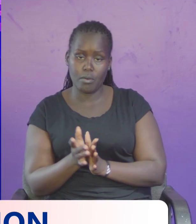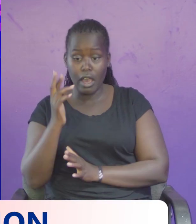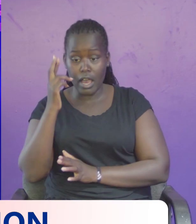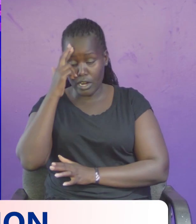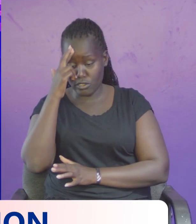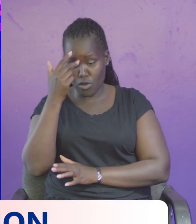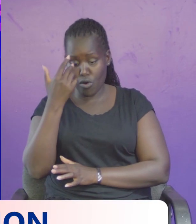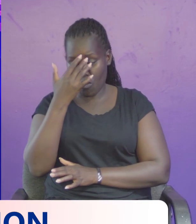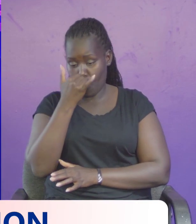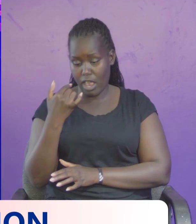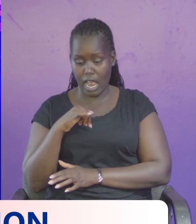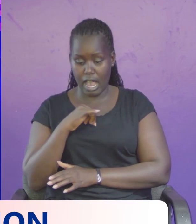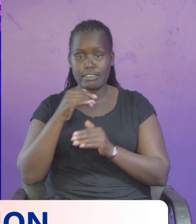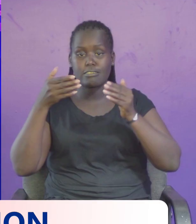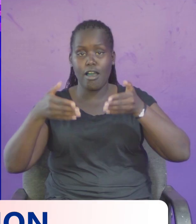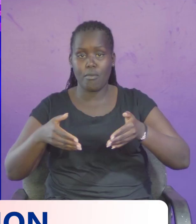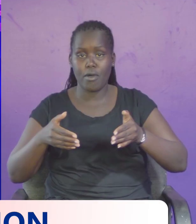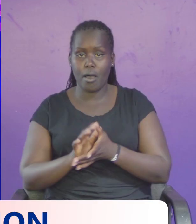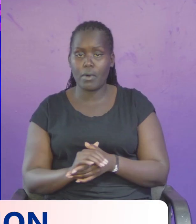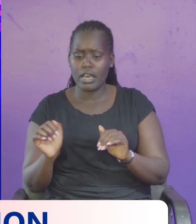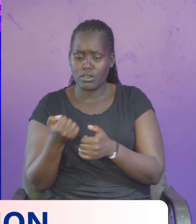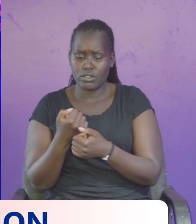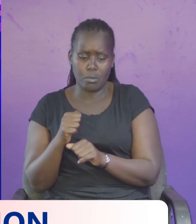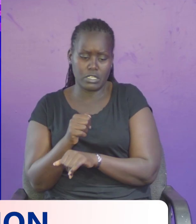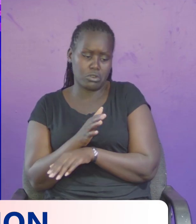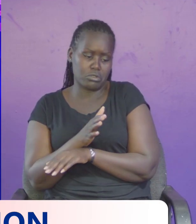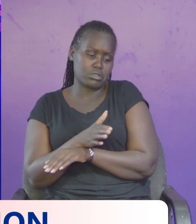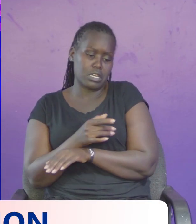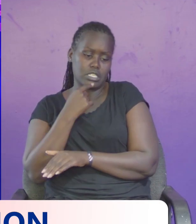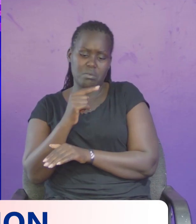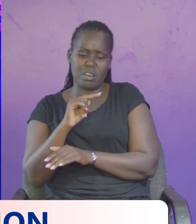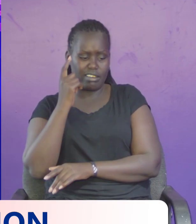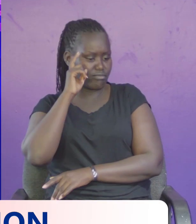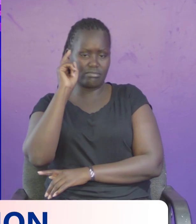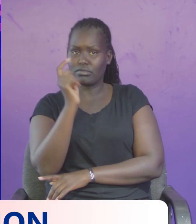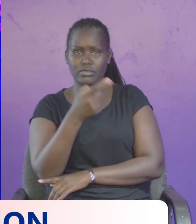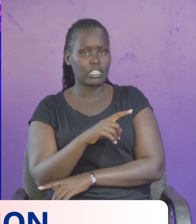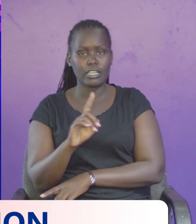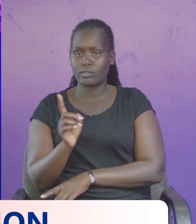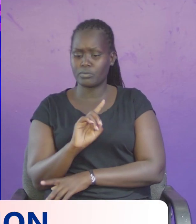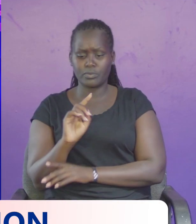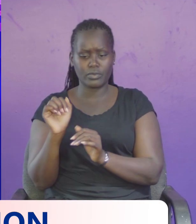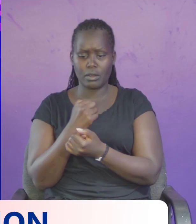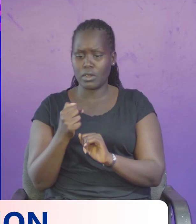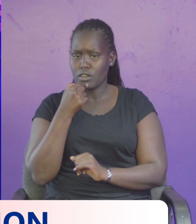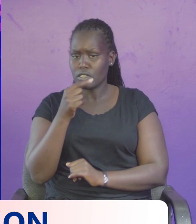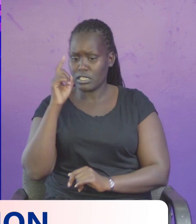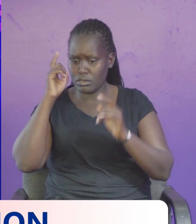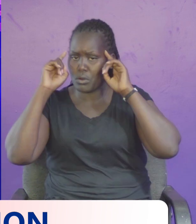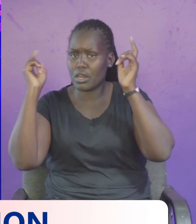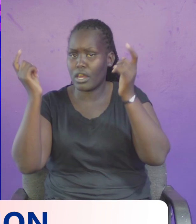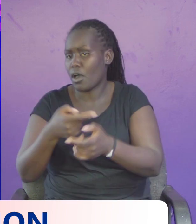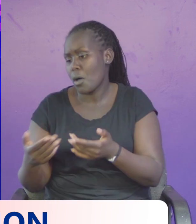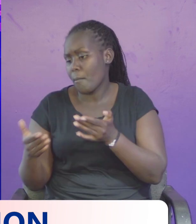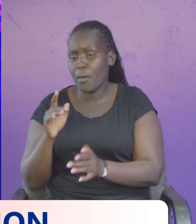And we could not just fold our hands and say that, hiyo ni shauri yao. Yeah. It could not be shauri yao because you do not know. Tomorrow it